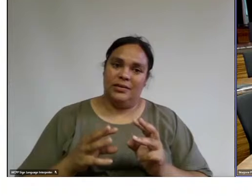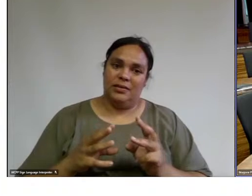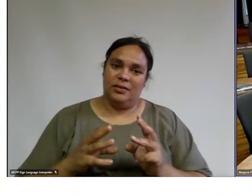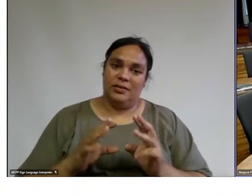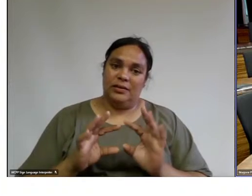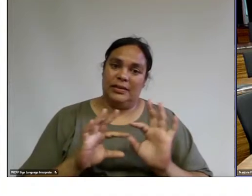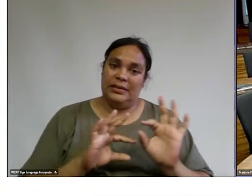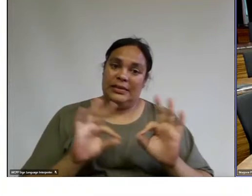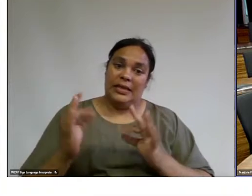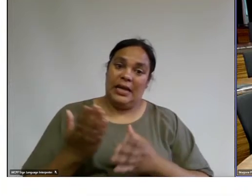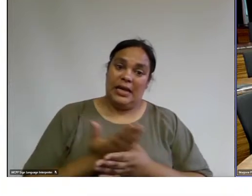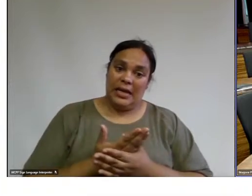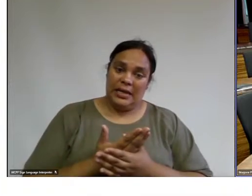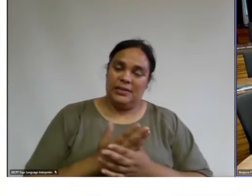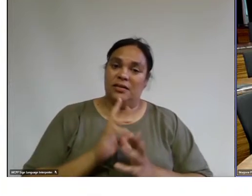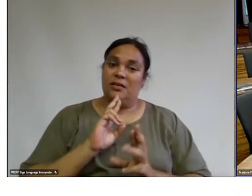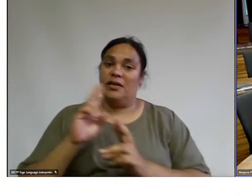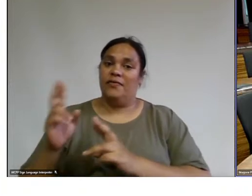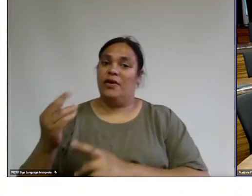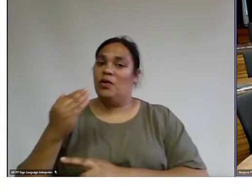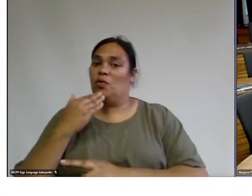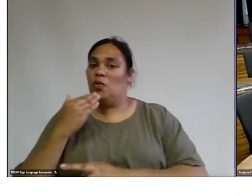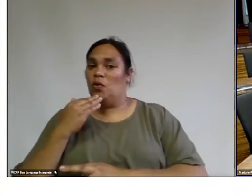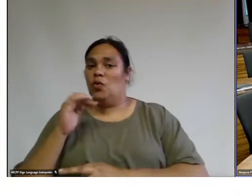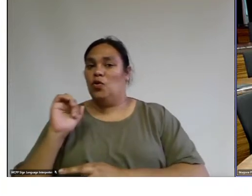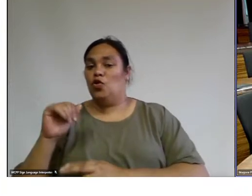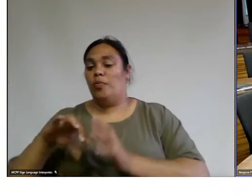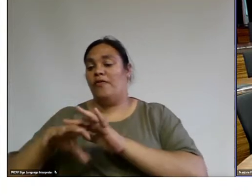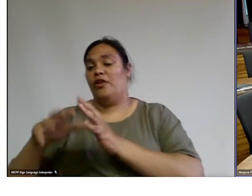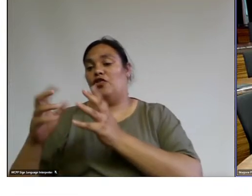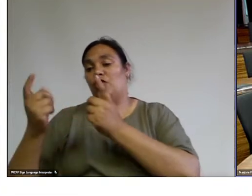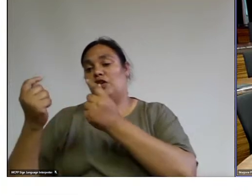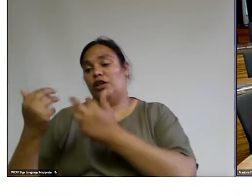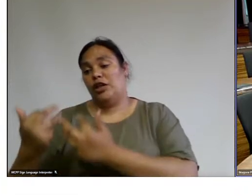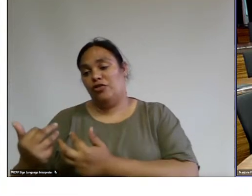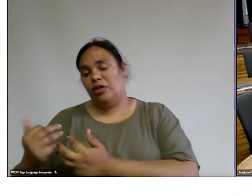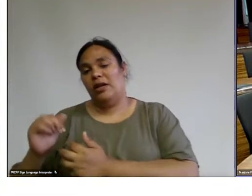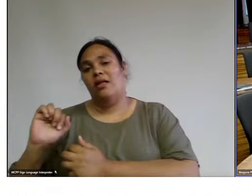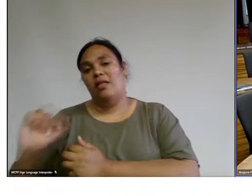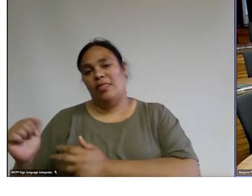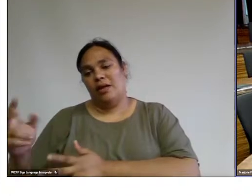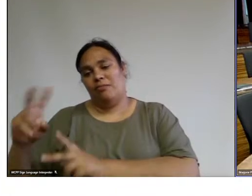Those particular cases gets referred to Provincial Treasury for condemnation.